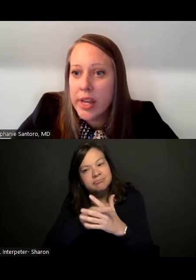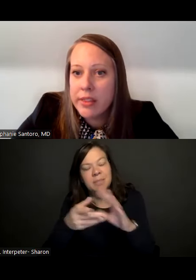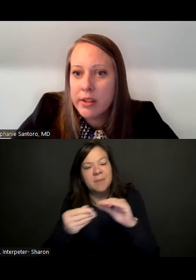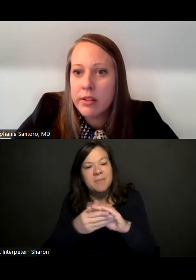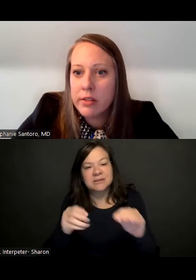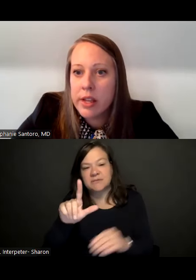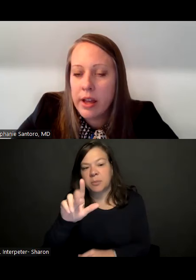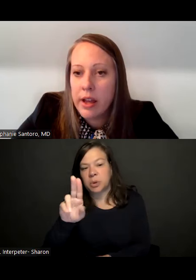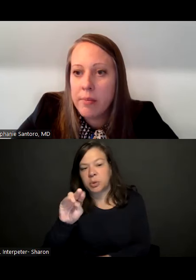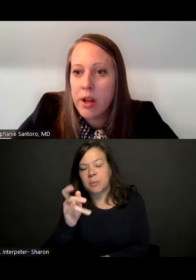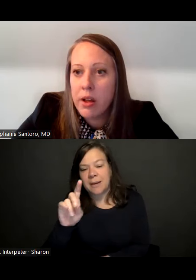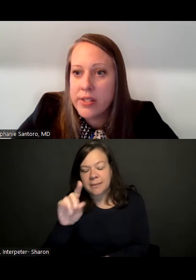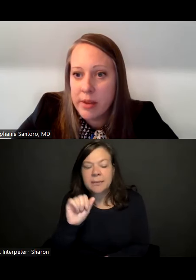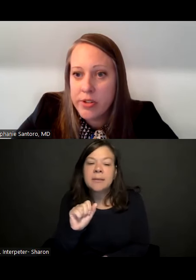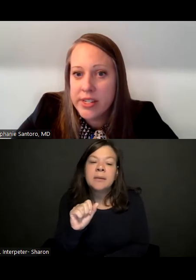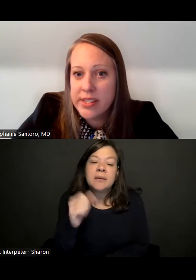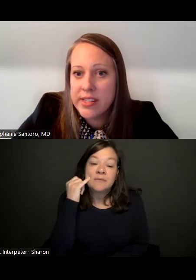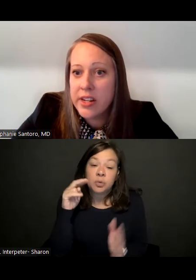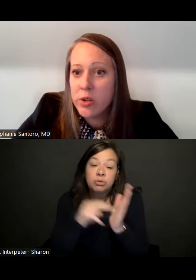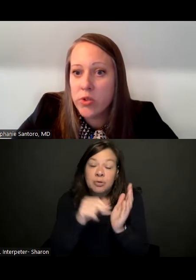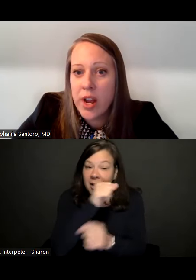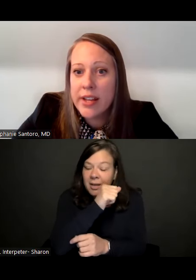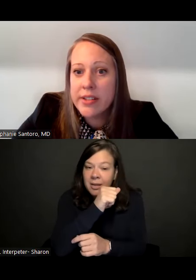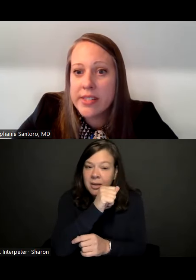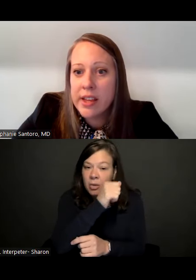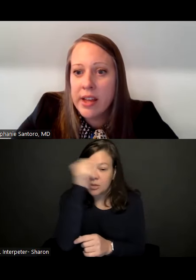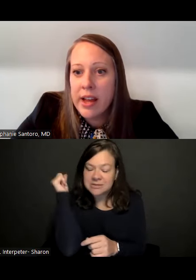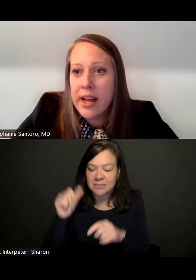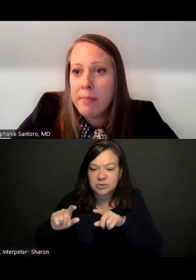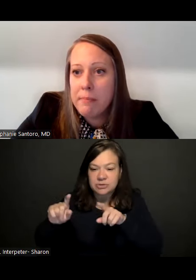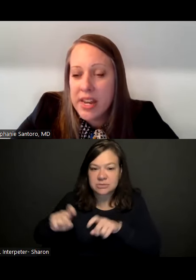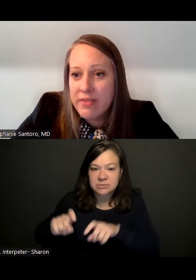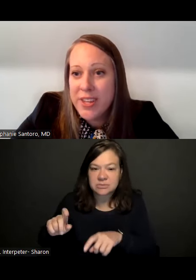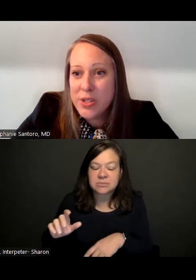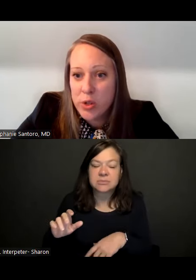you look at the Alzheimer's disease clinical trials,